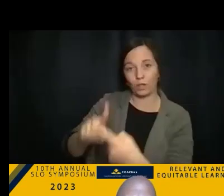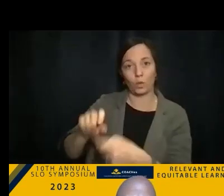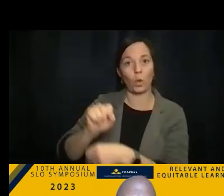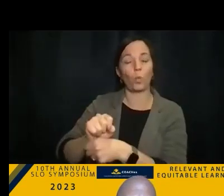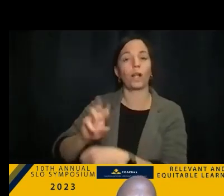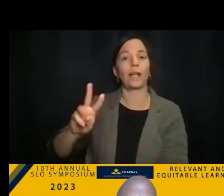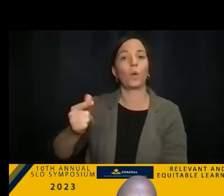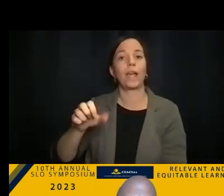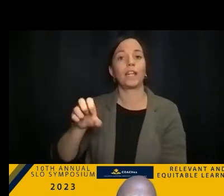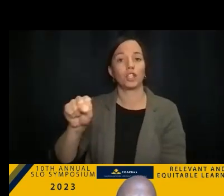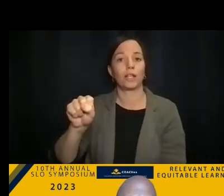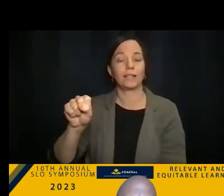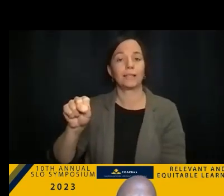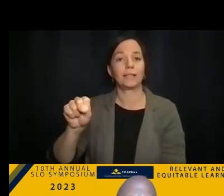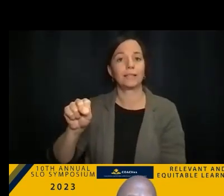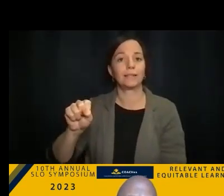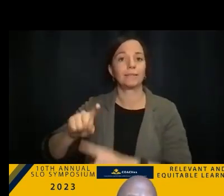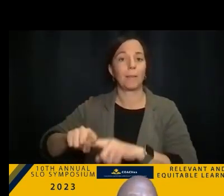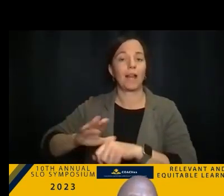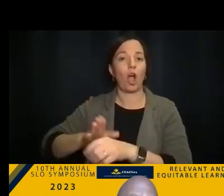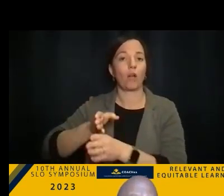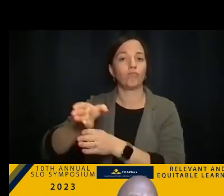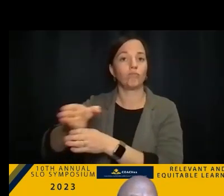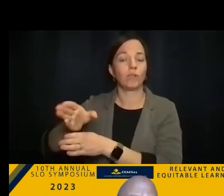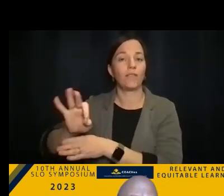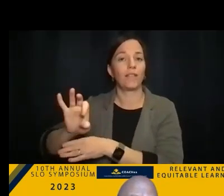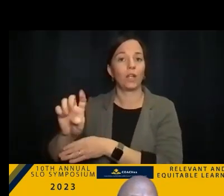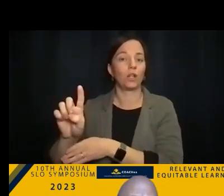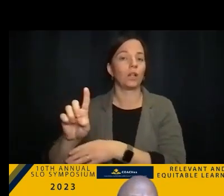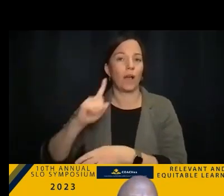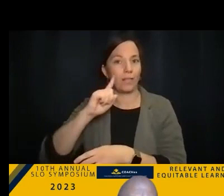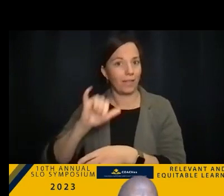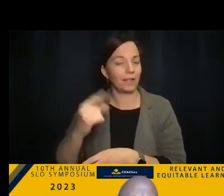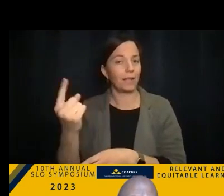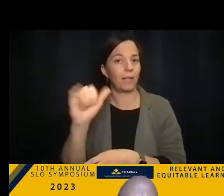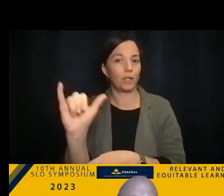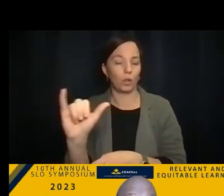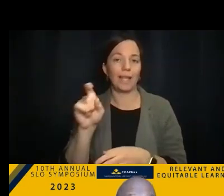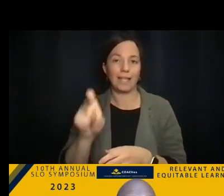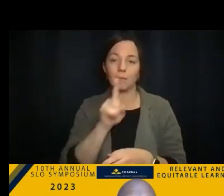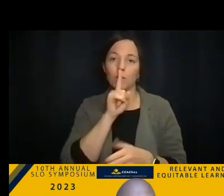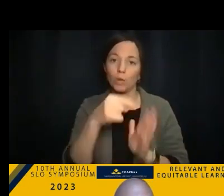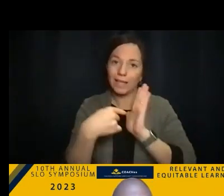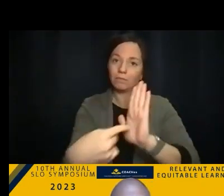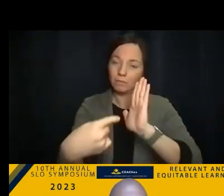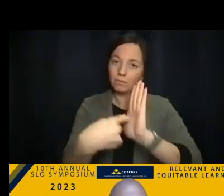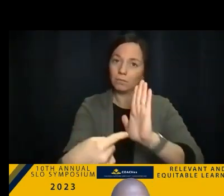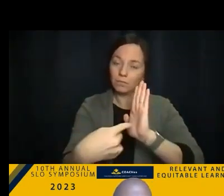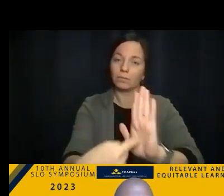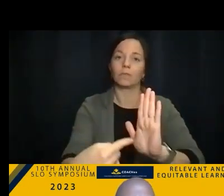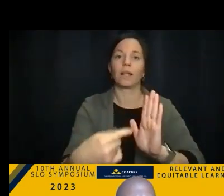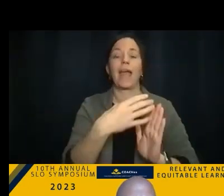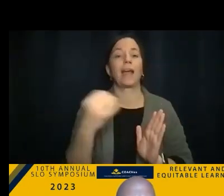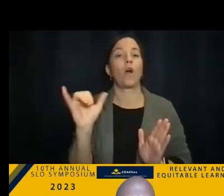wages out in the various fields. And I think that's something too that needs to be pushed, as well as when we reach down